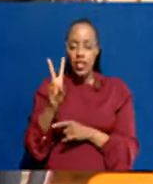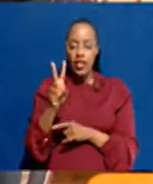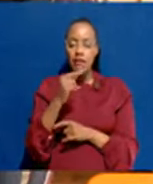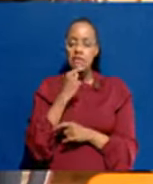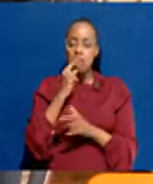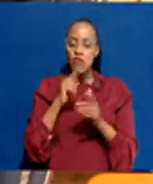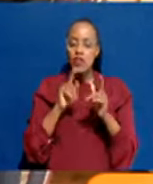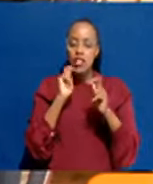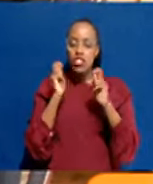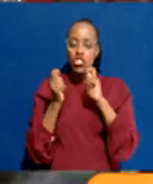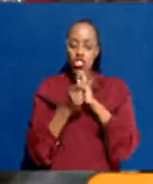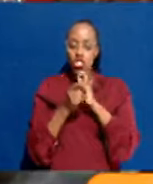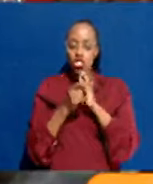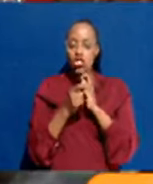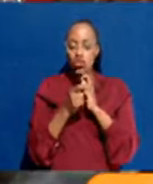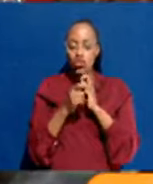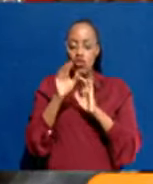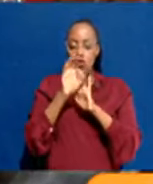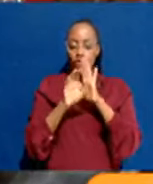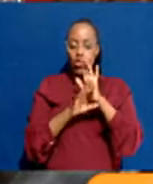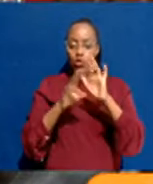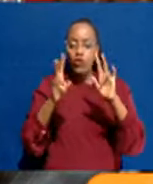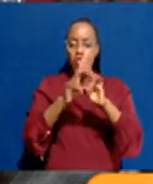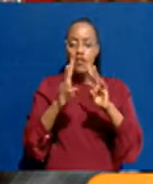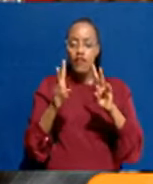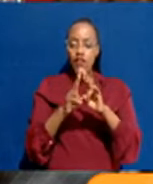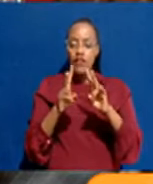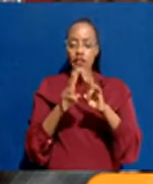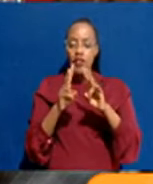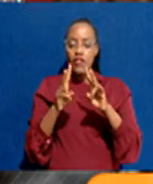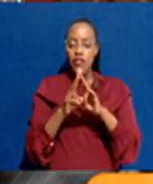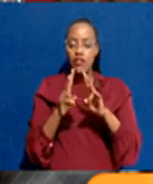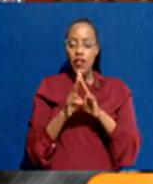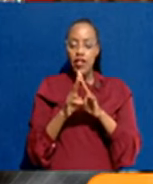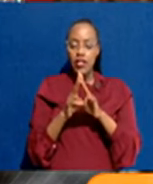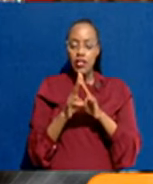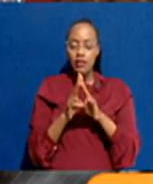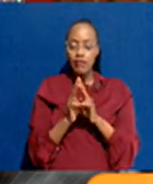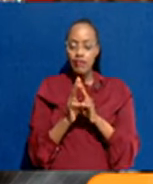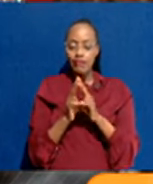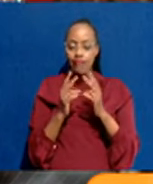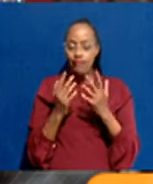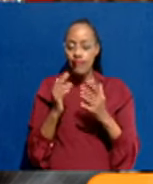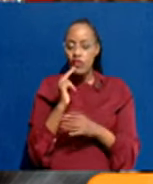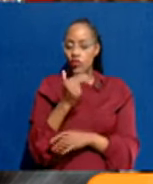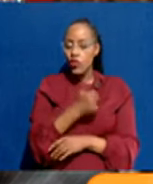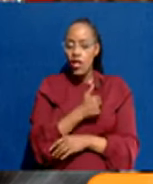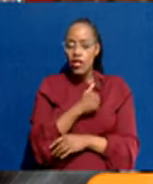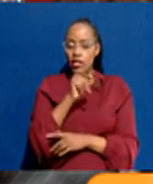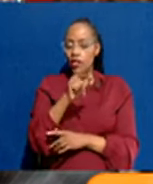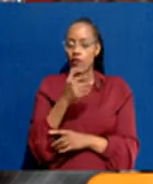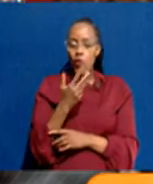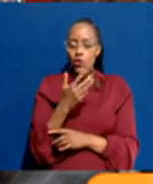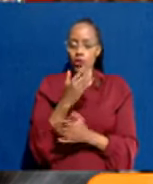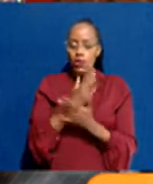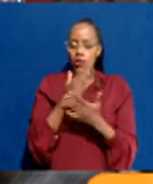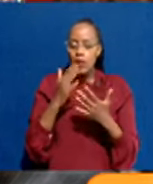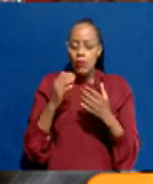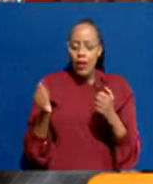that referendum was very, very, for us, it was very saddening.